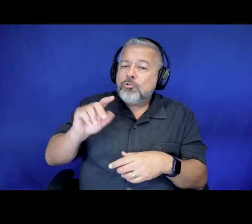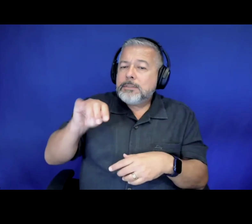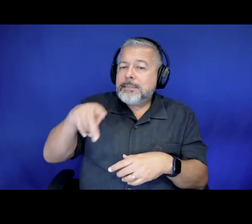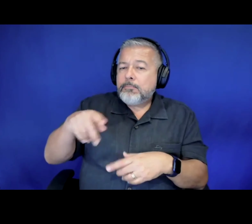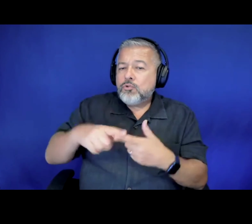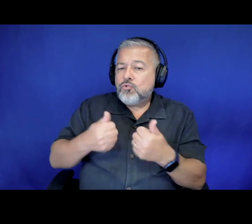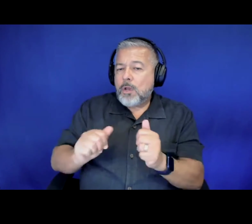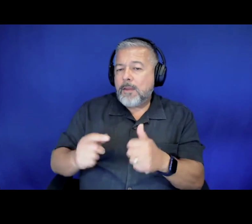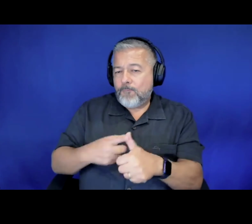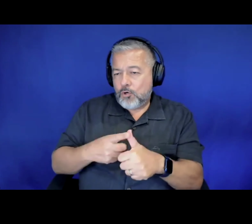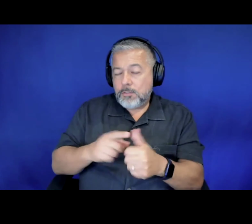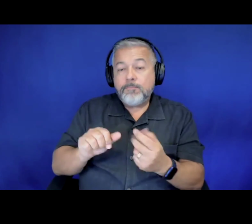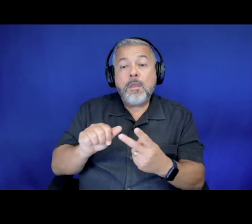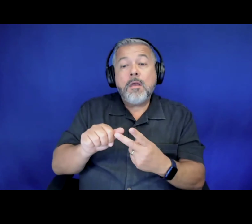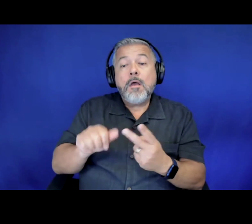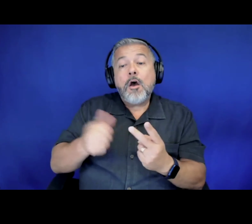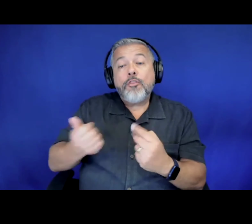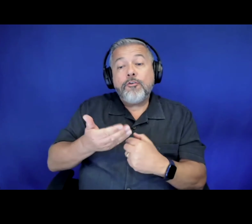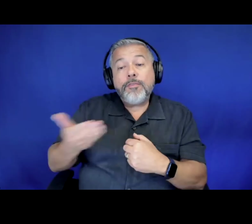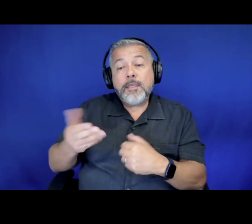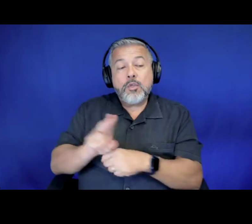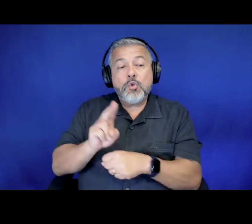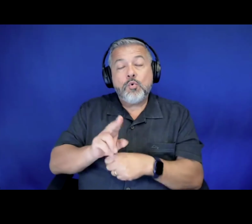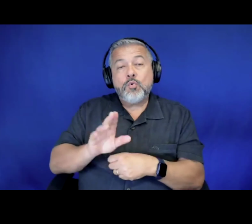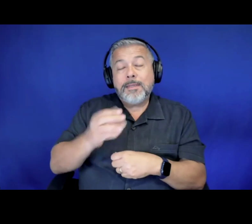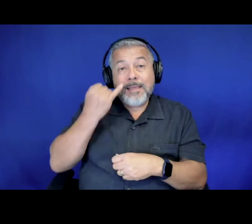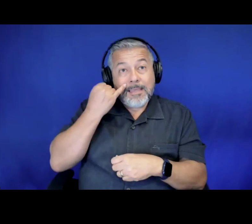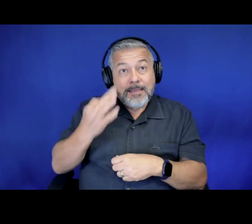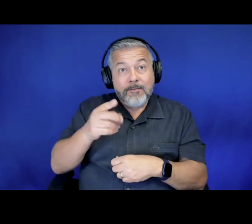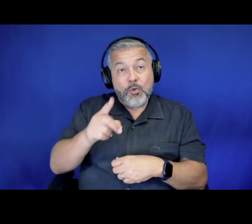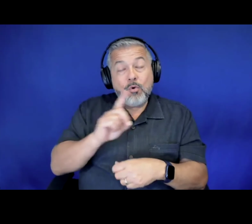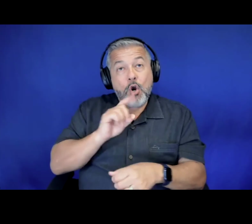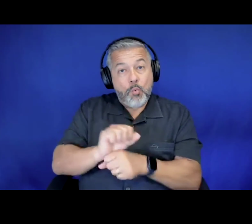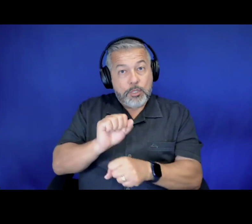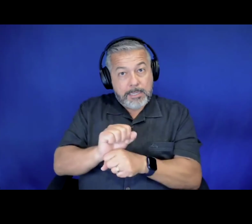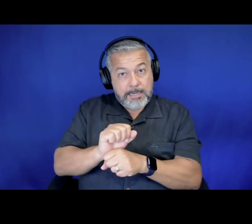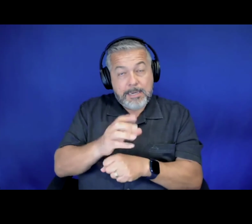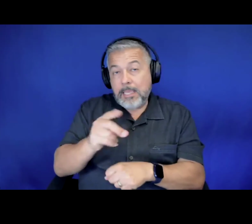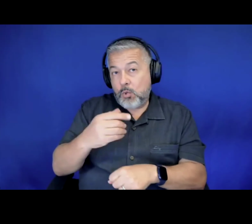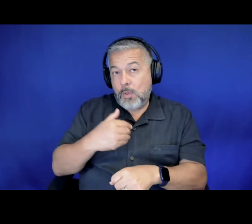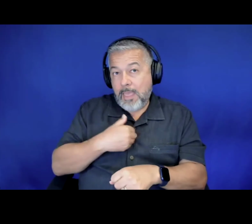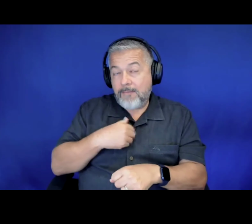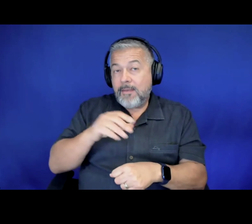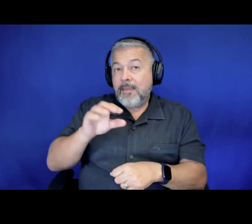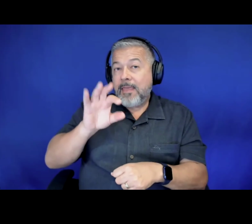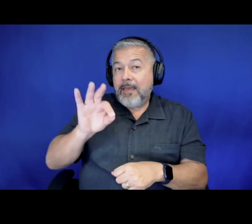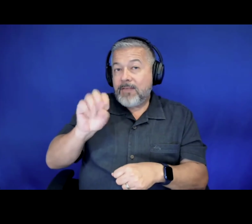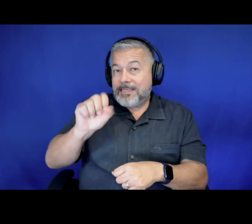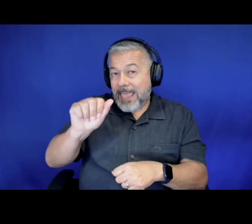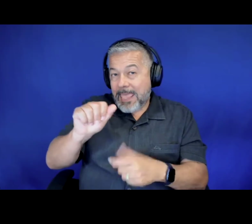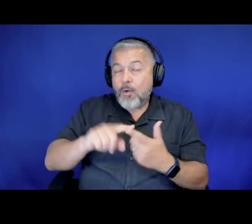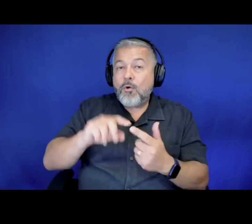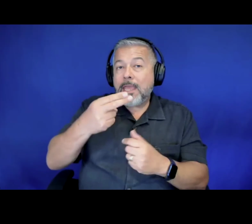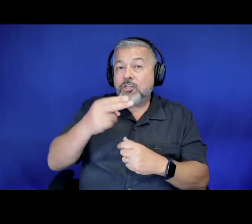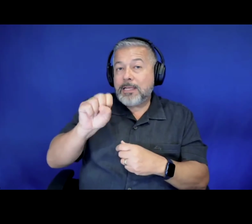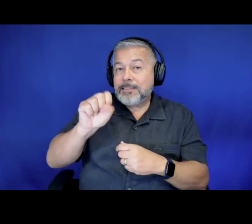other things are use your, if you're working and you have an FSA or HSA account, a